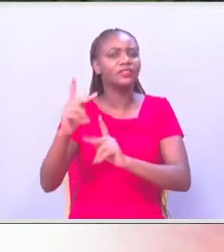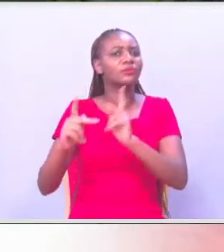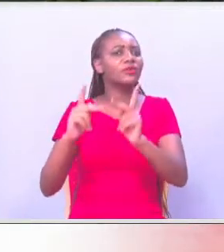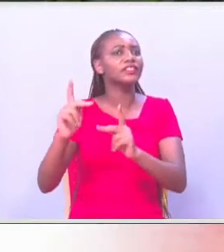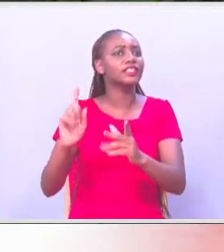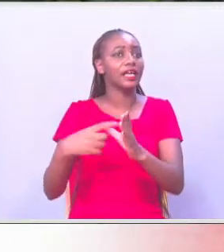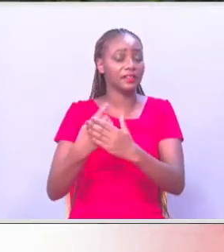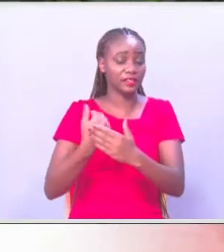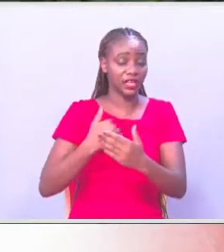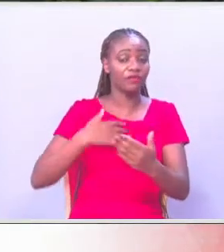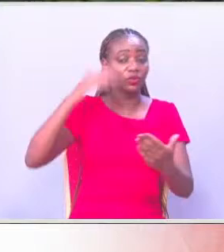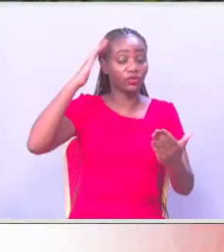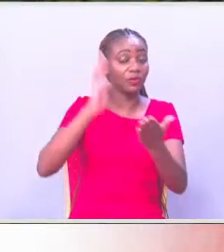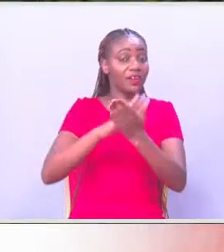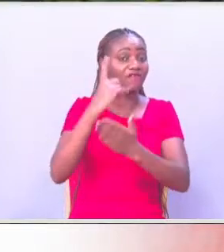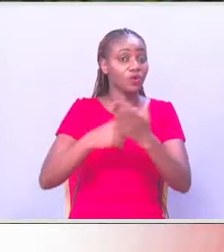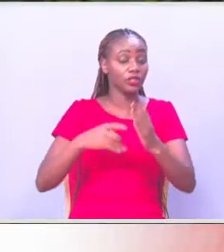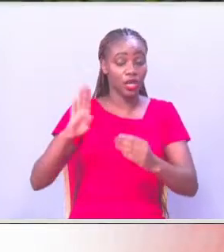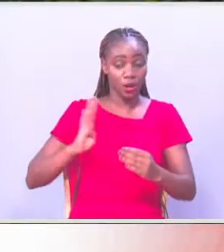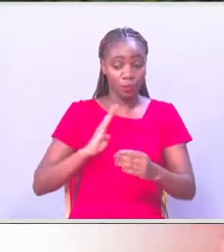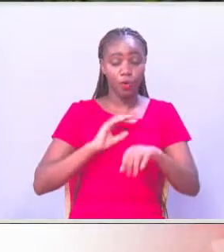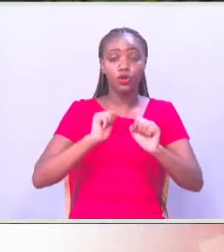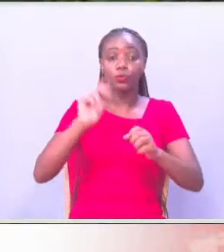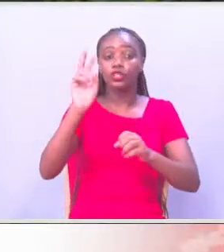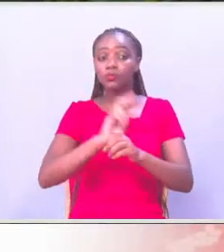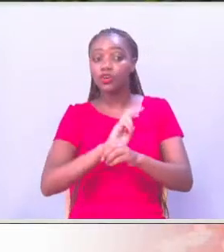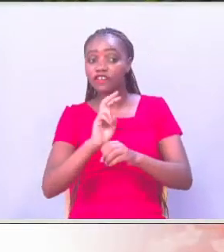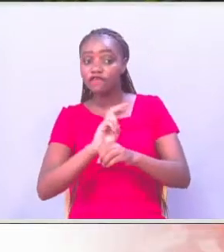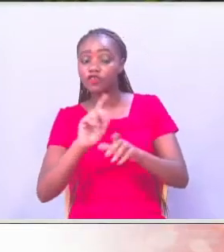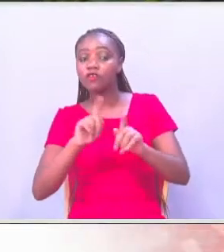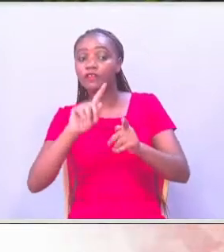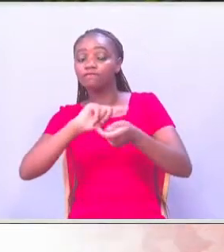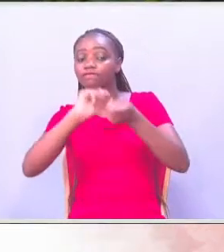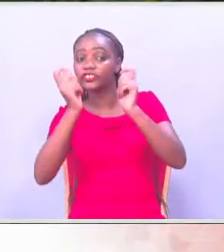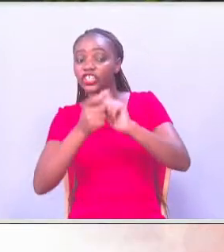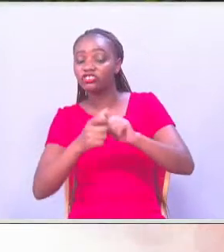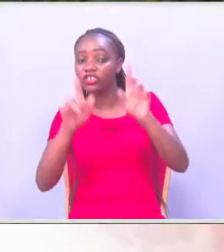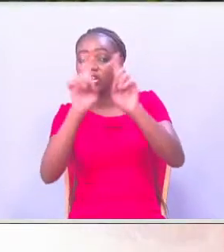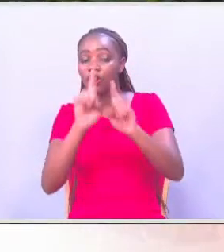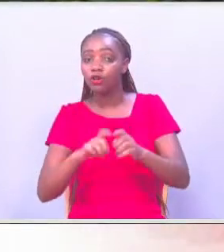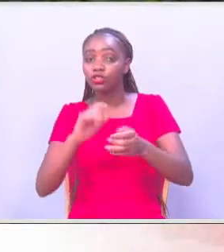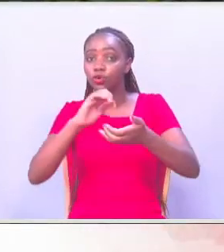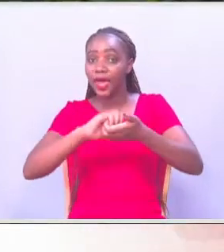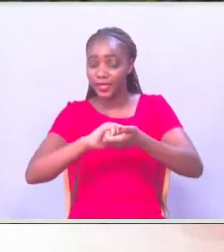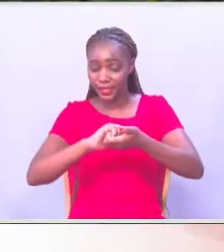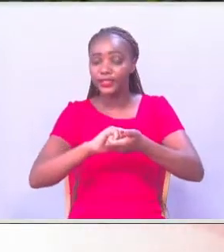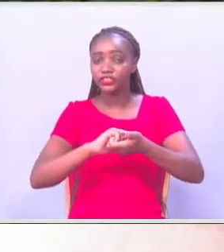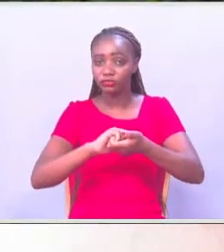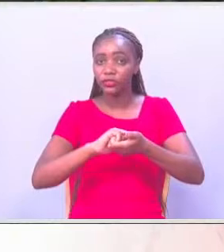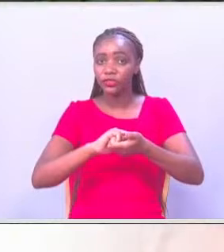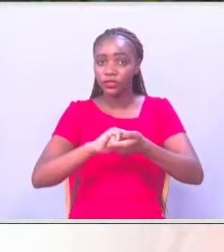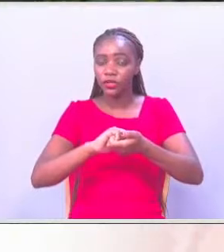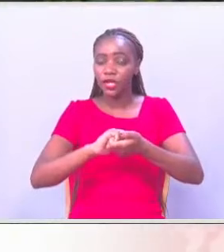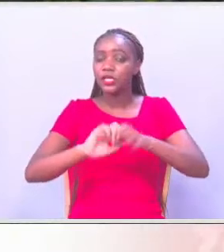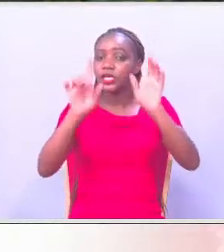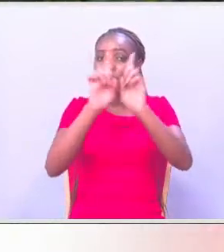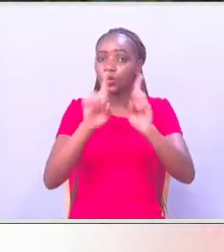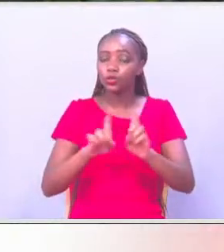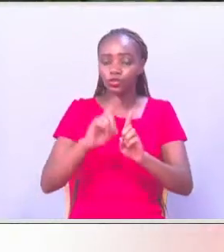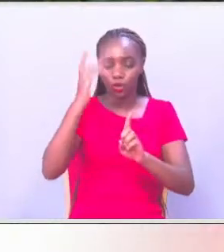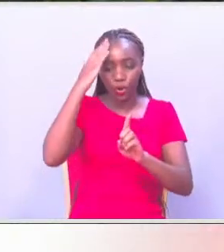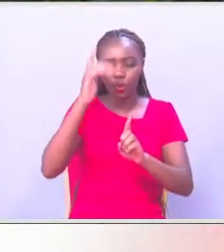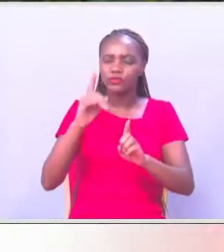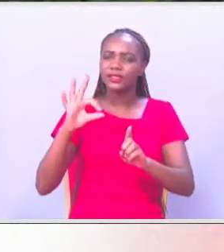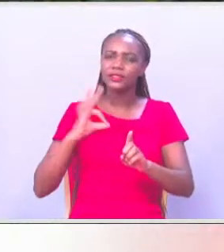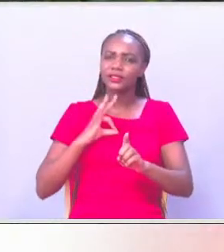to believe that the board will review and they will be engaged and they will be able to justify and how this